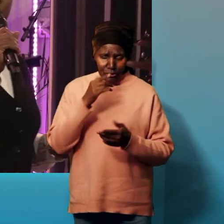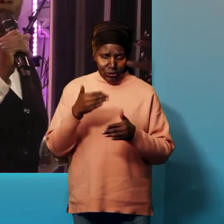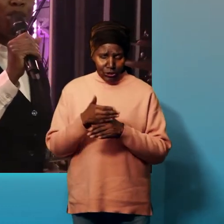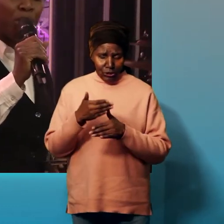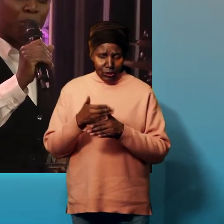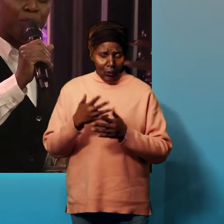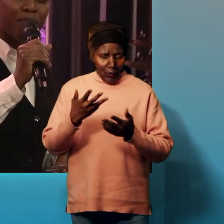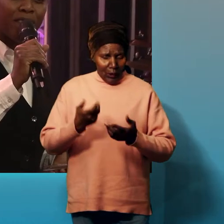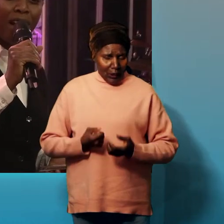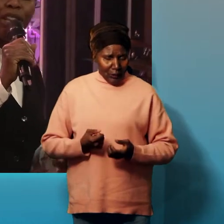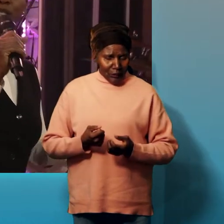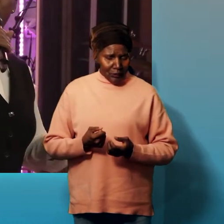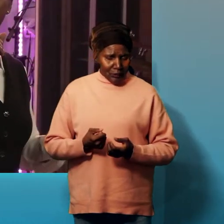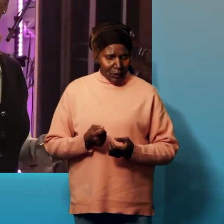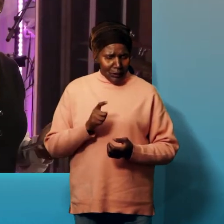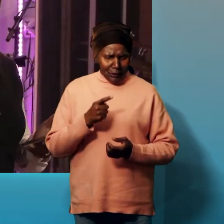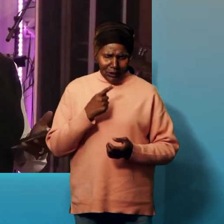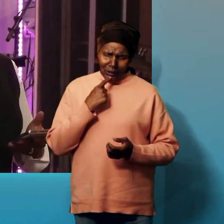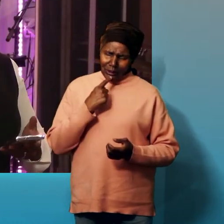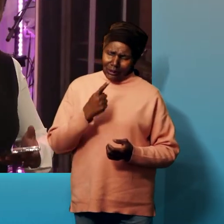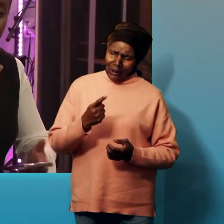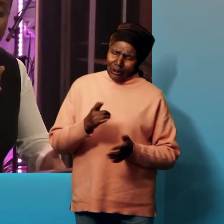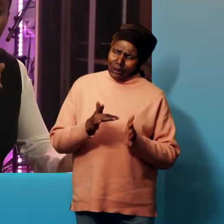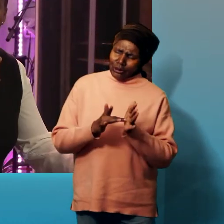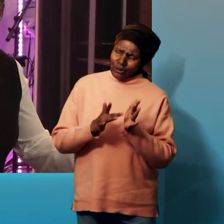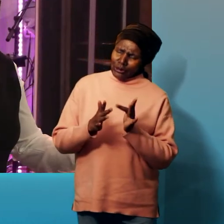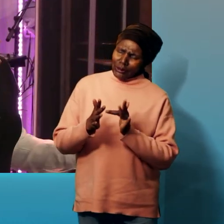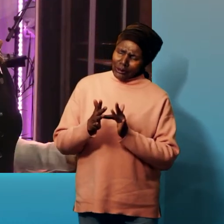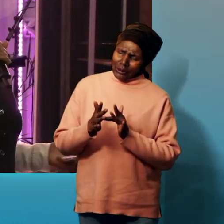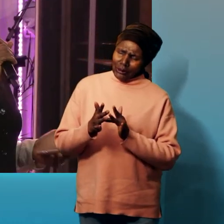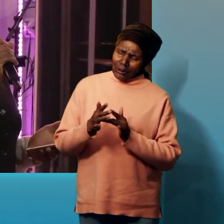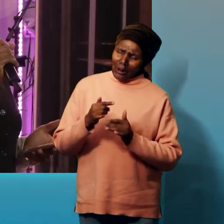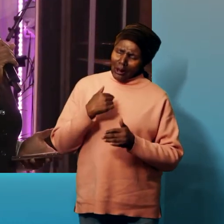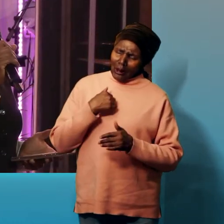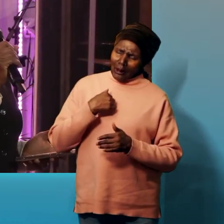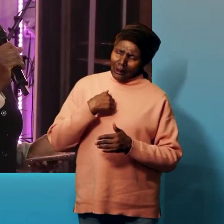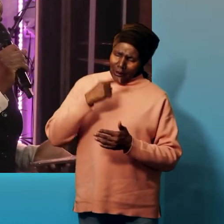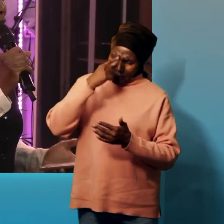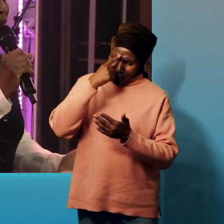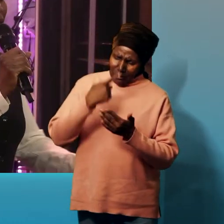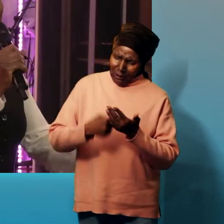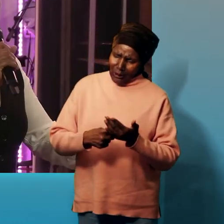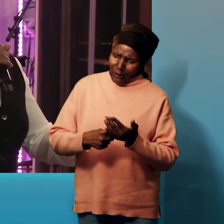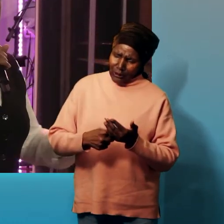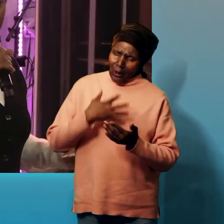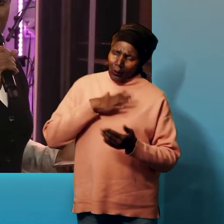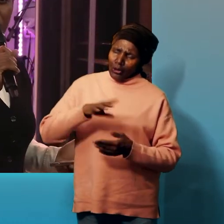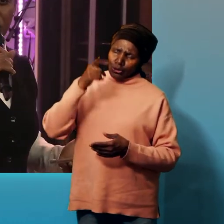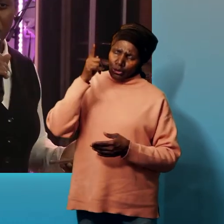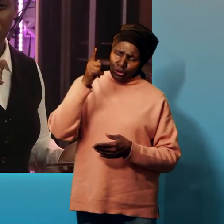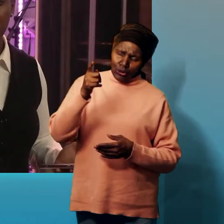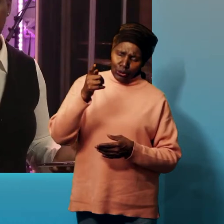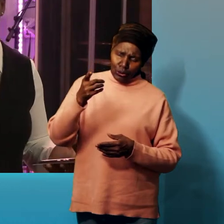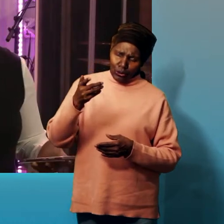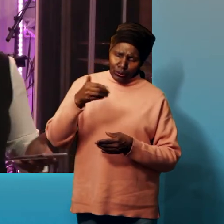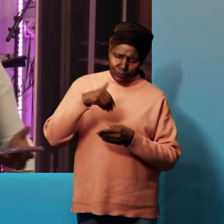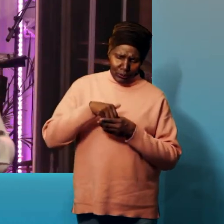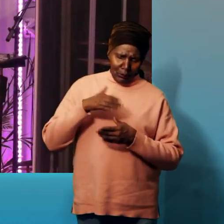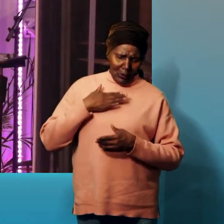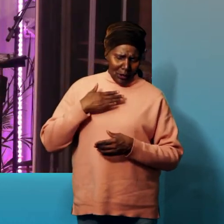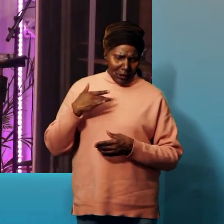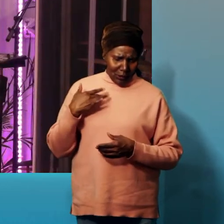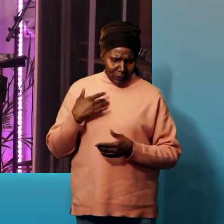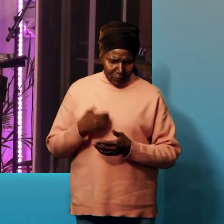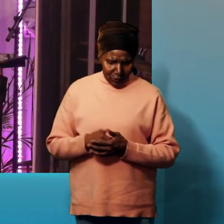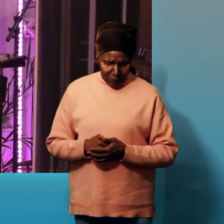I choose you. I actually choose to pour this out before you, just like Mary did. And so as we stand, we're going to just start to pray.